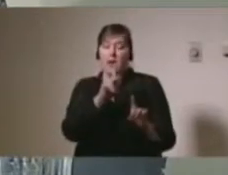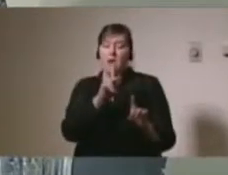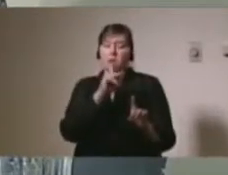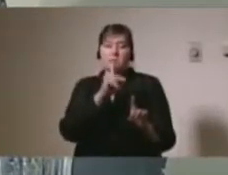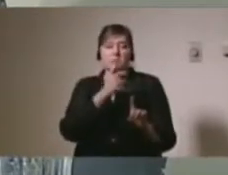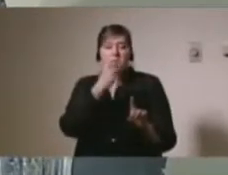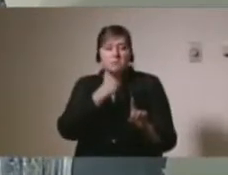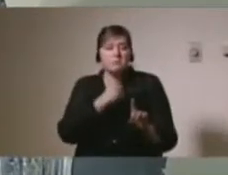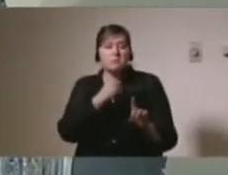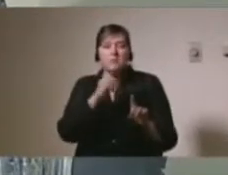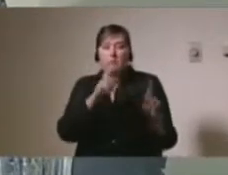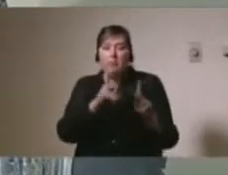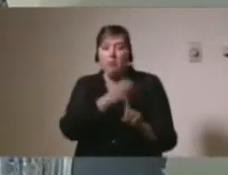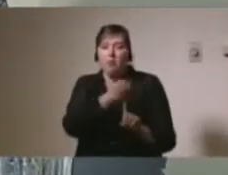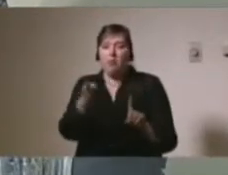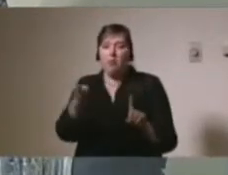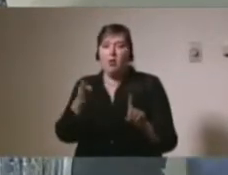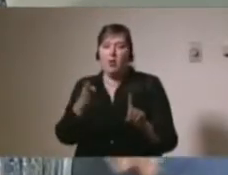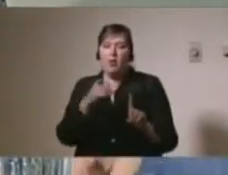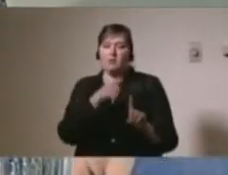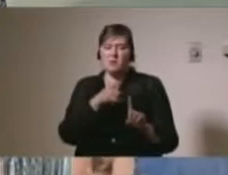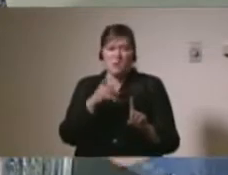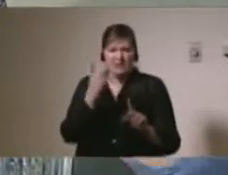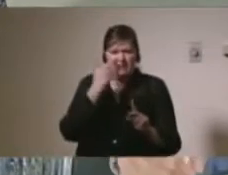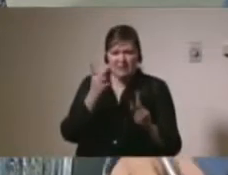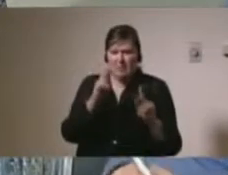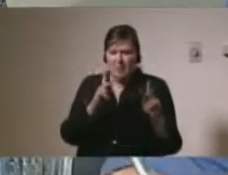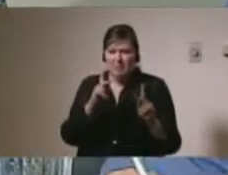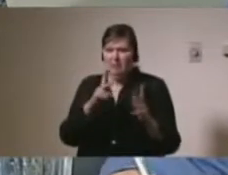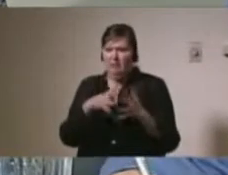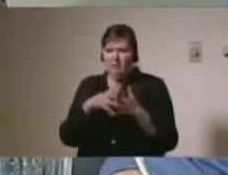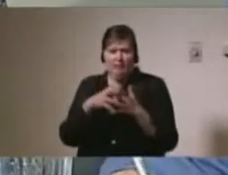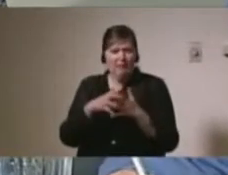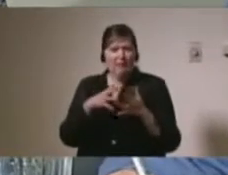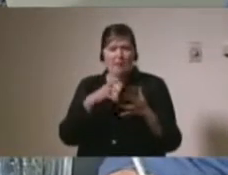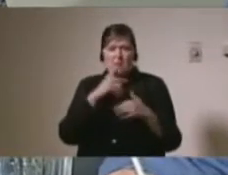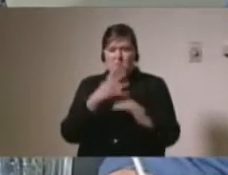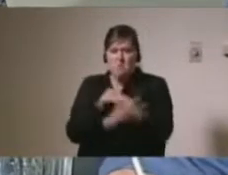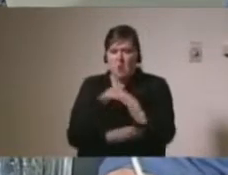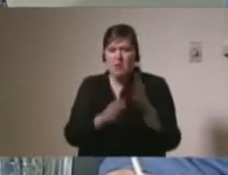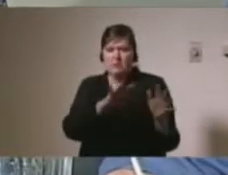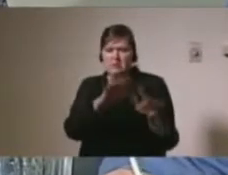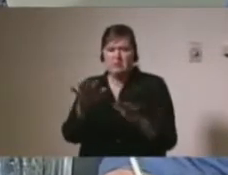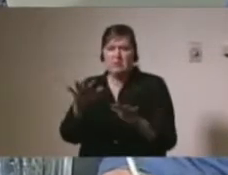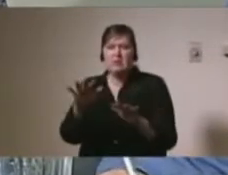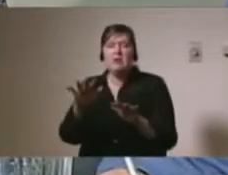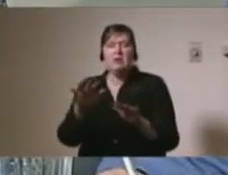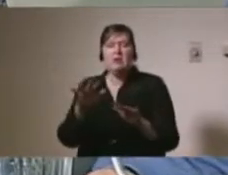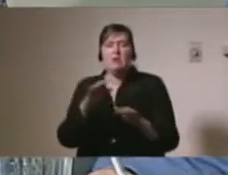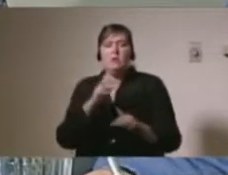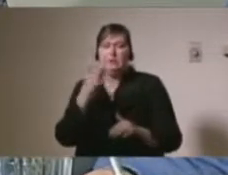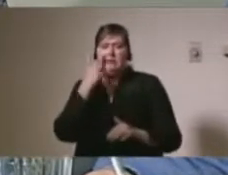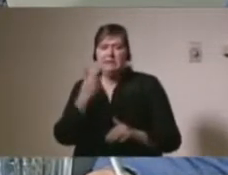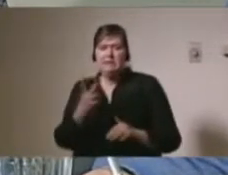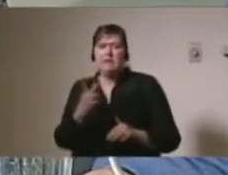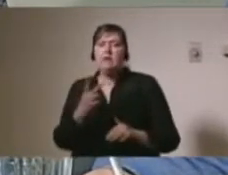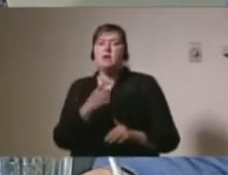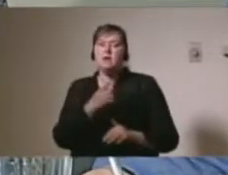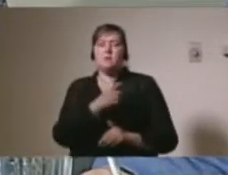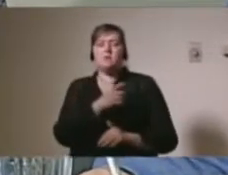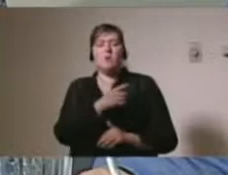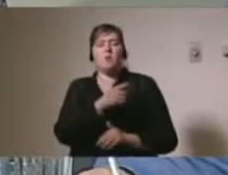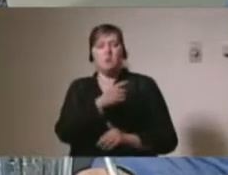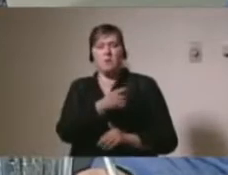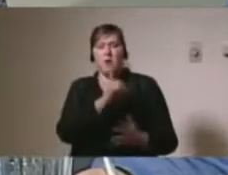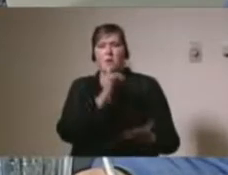underprivileged. It's an internal government bank policy. It's nothing to do with the government. The only payment